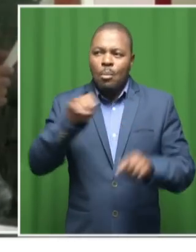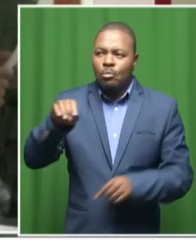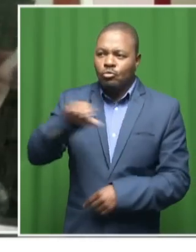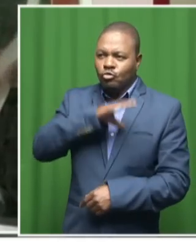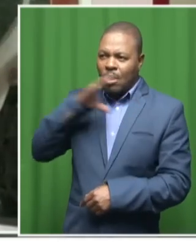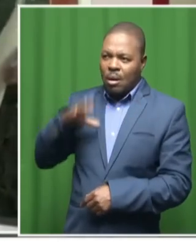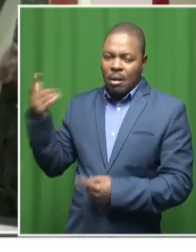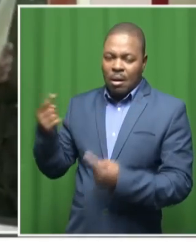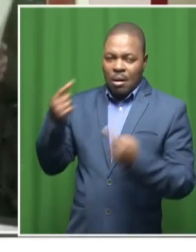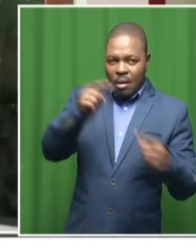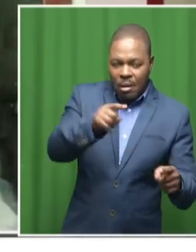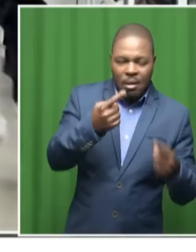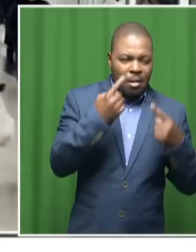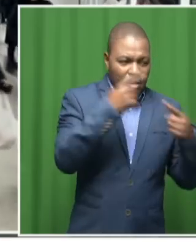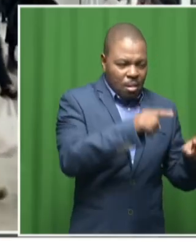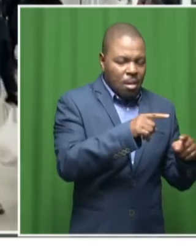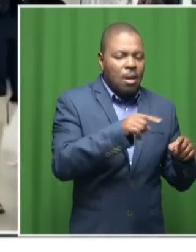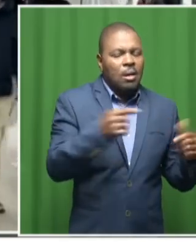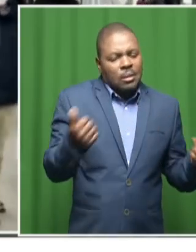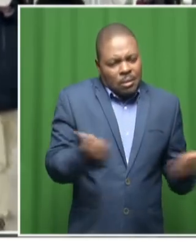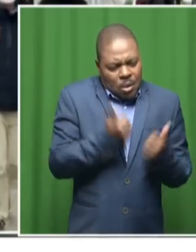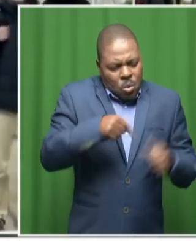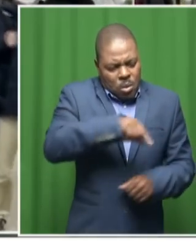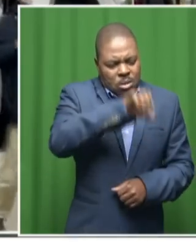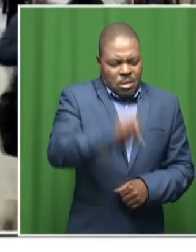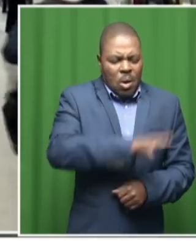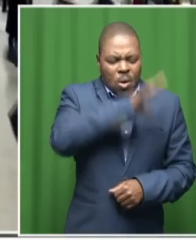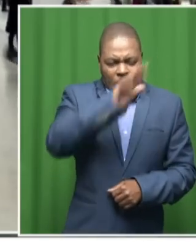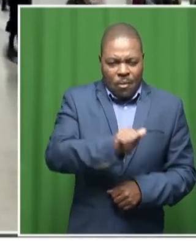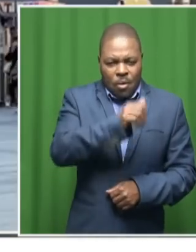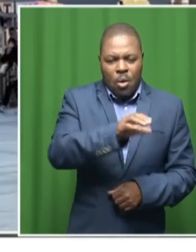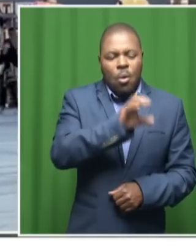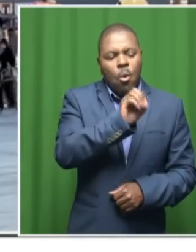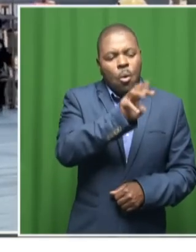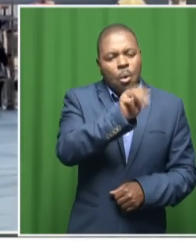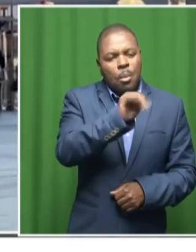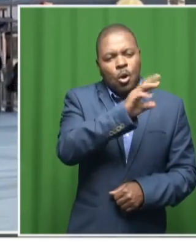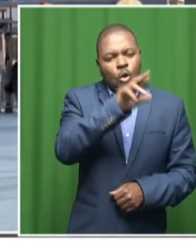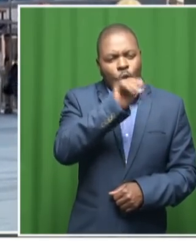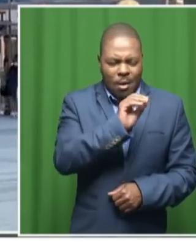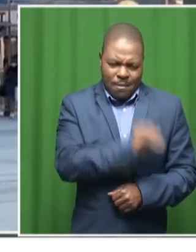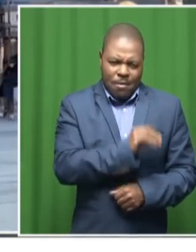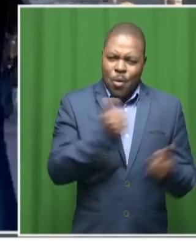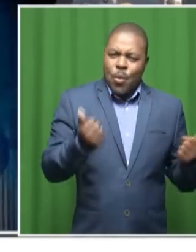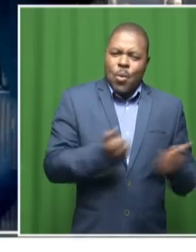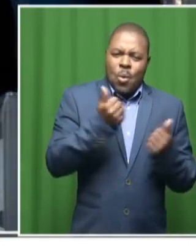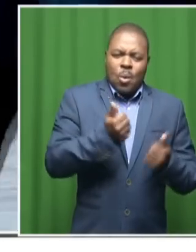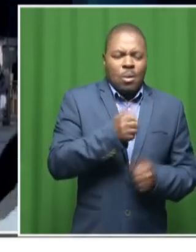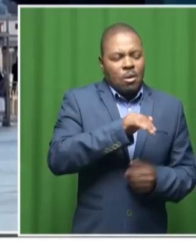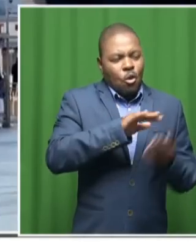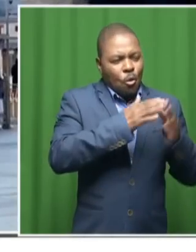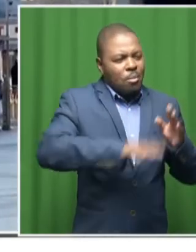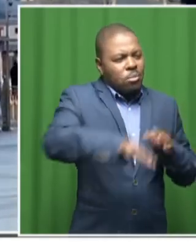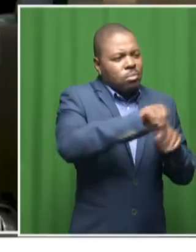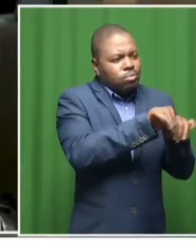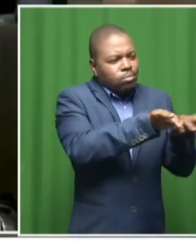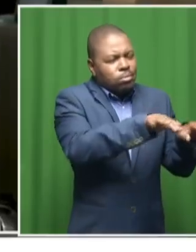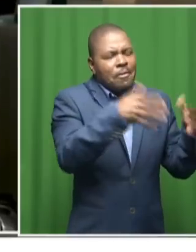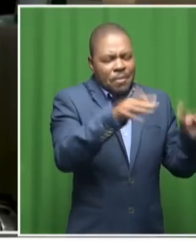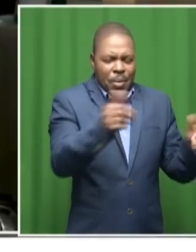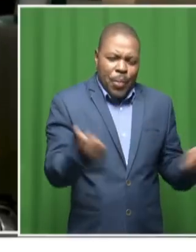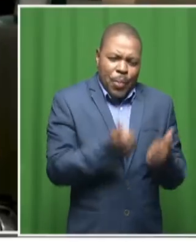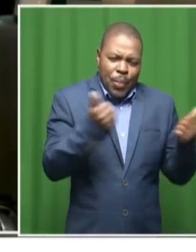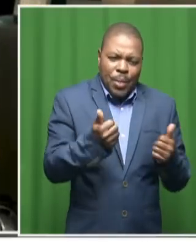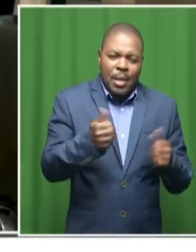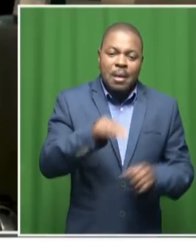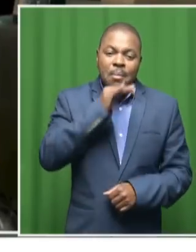China, we already have that exposure, and we have already had those variants circulating in our population for some time. So there